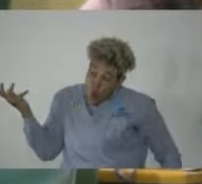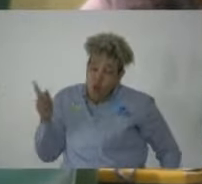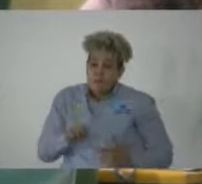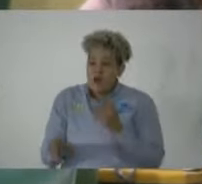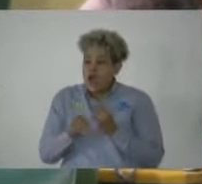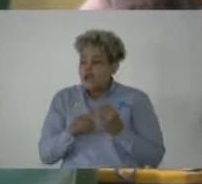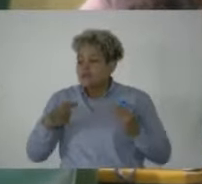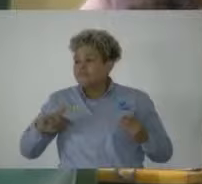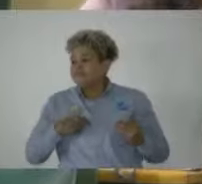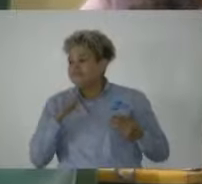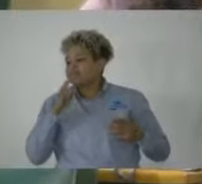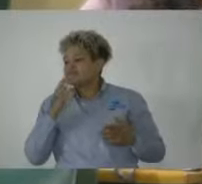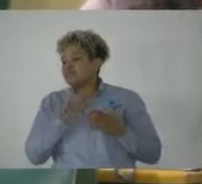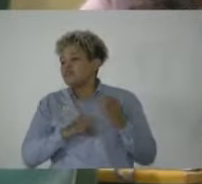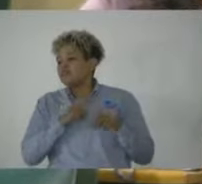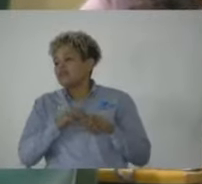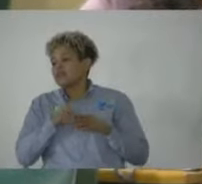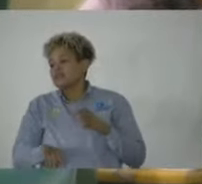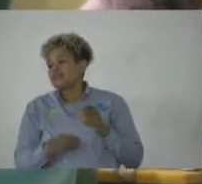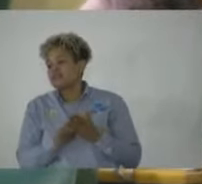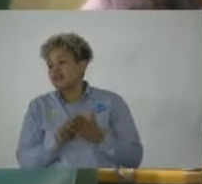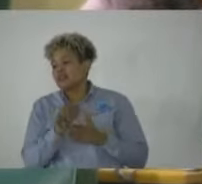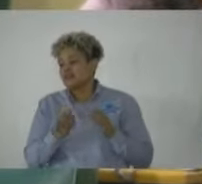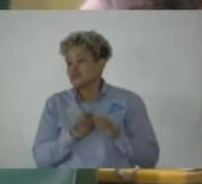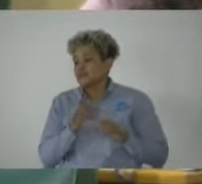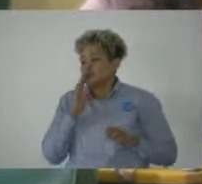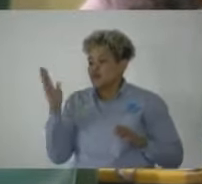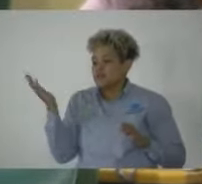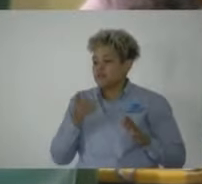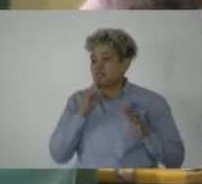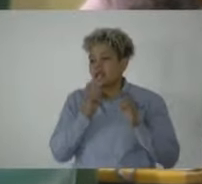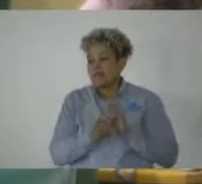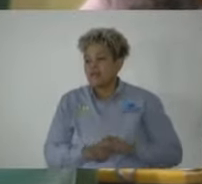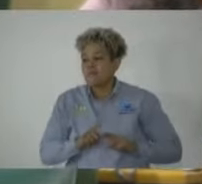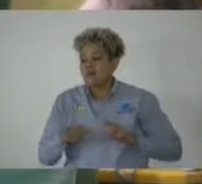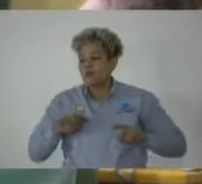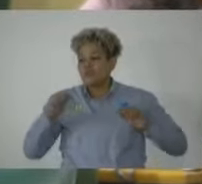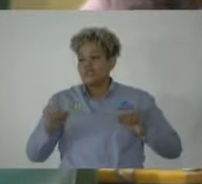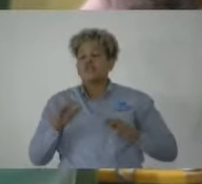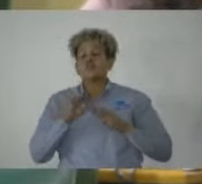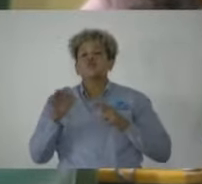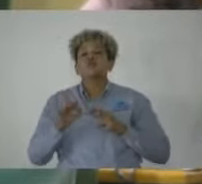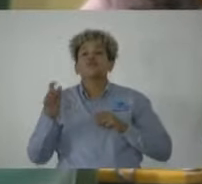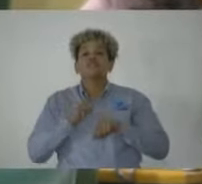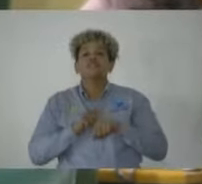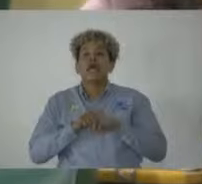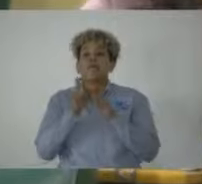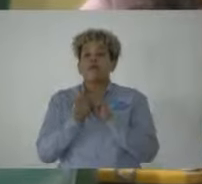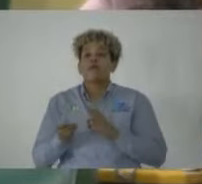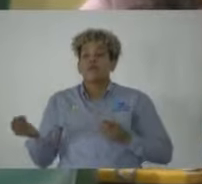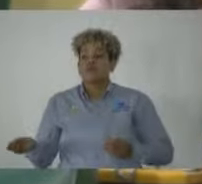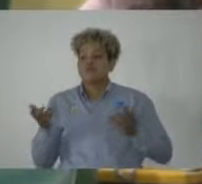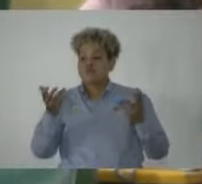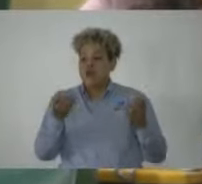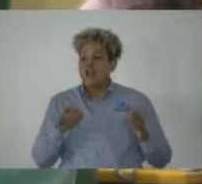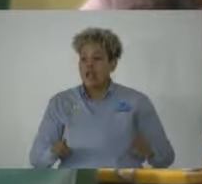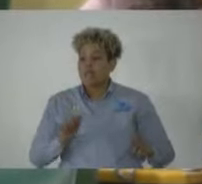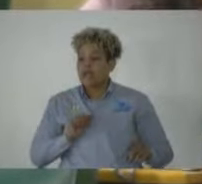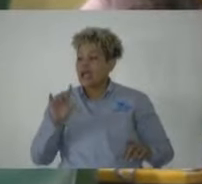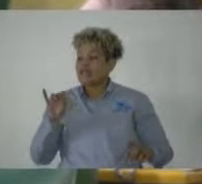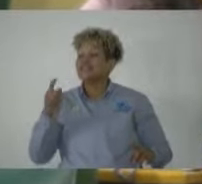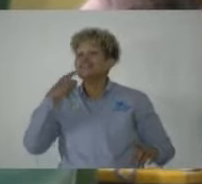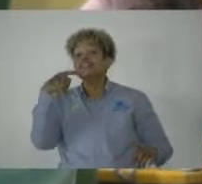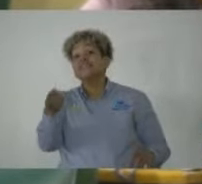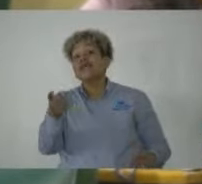we, at some point in this fiscal year, we'll bring an amendment, but we can choose the time that an amendment is brought. And as I mentioned,